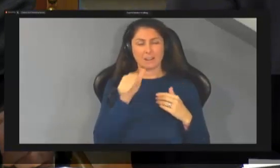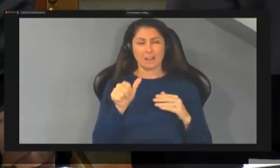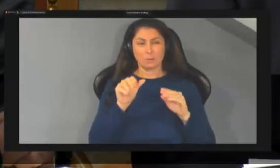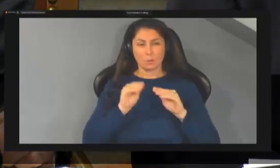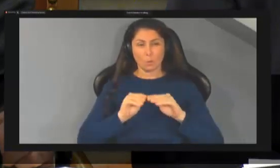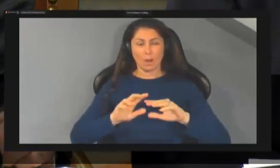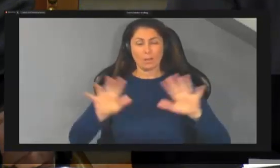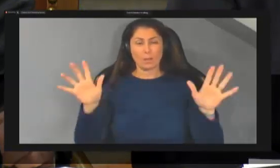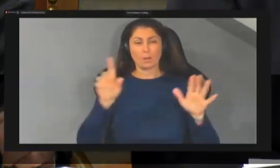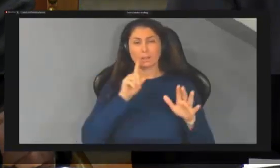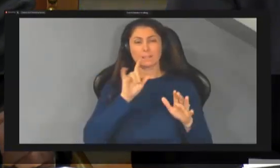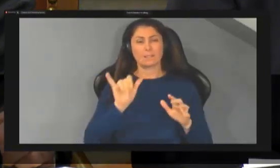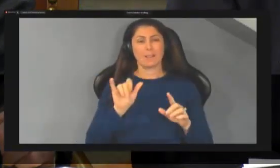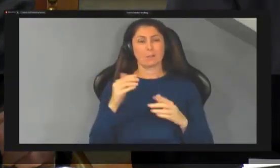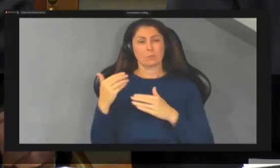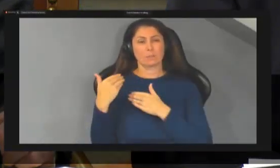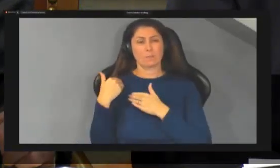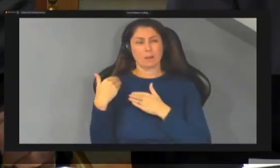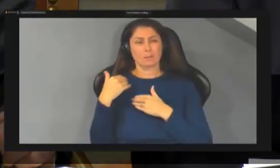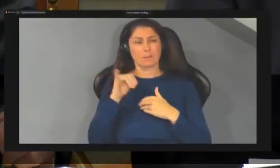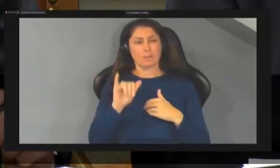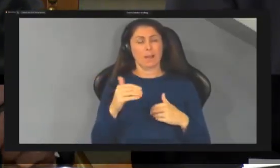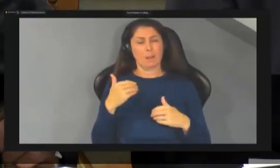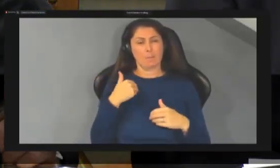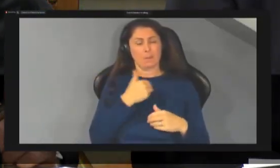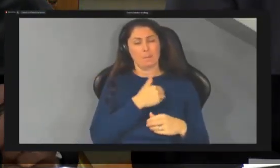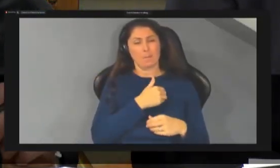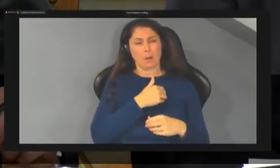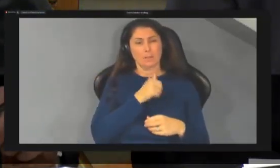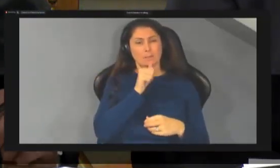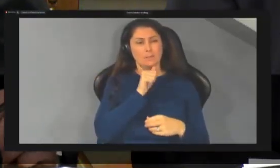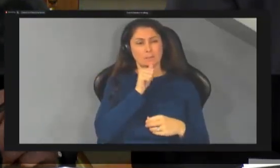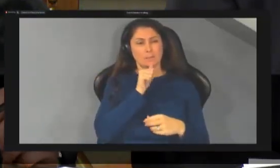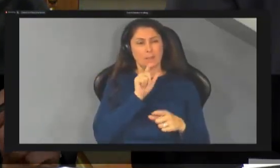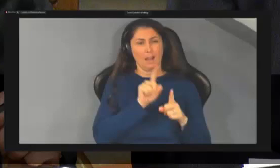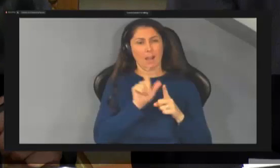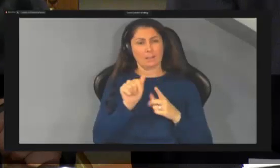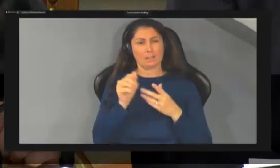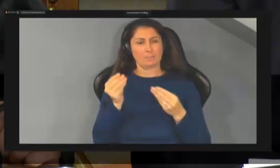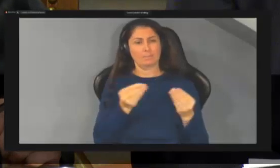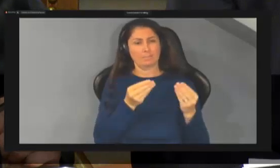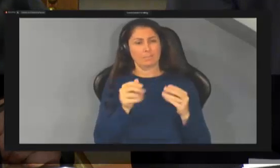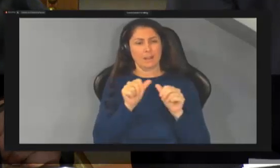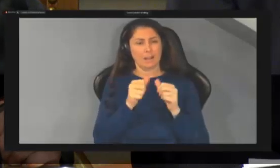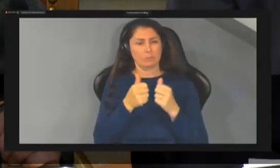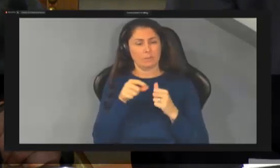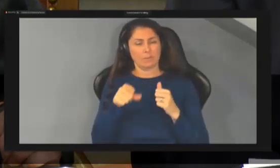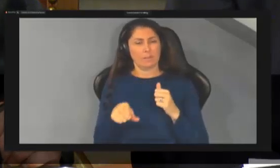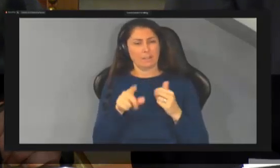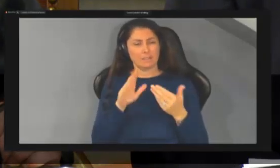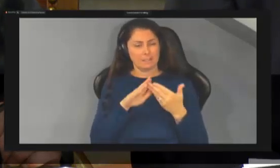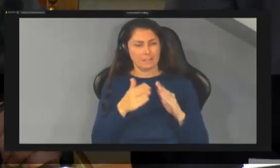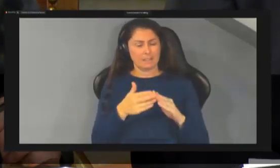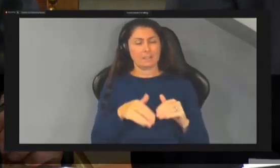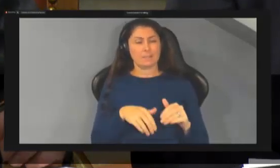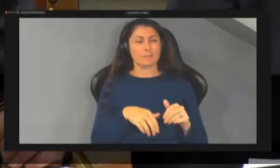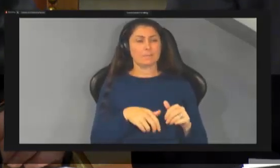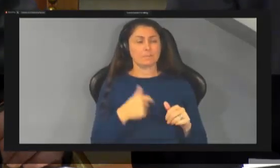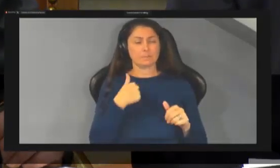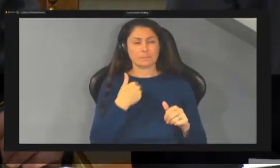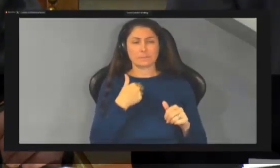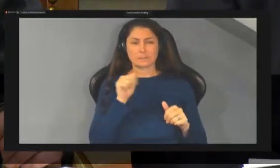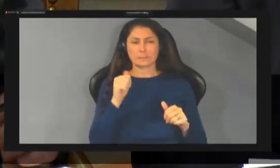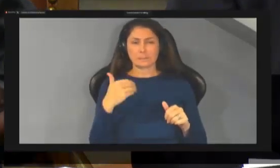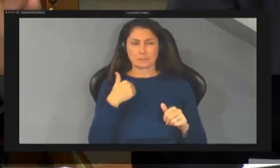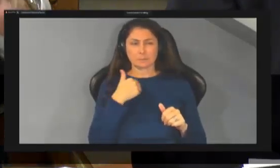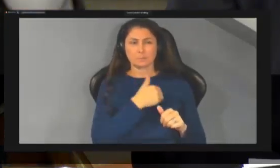the responsibility that members bear as fiduciary agents of this city. I had a member of the media